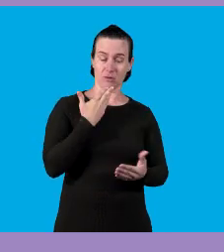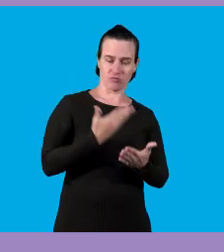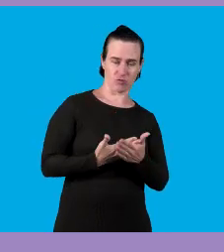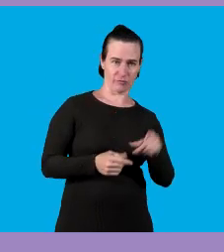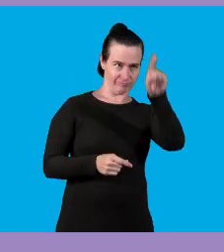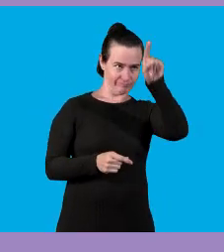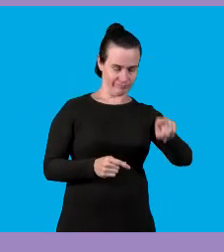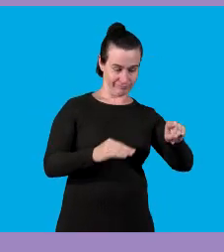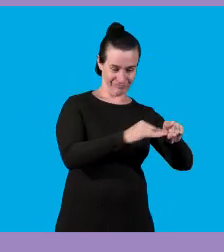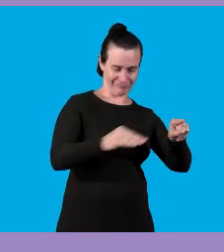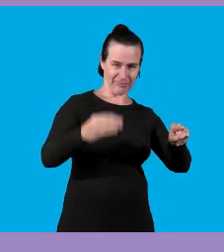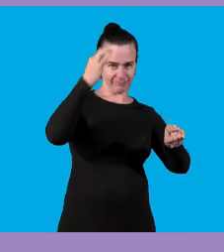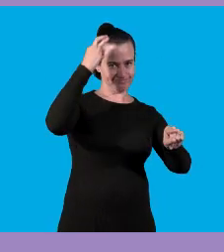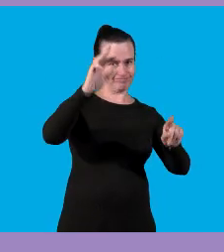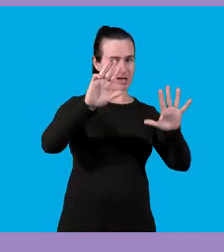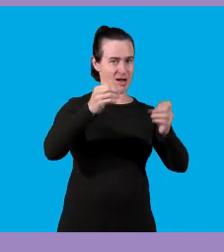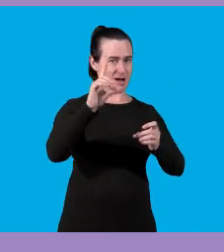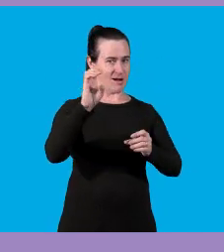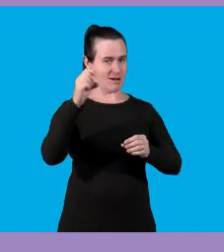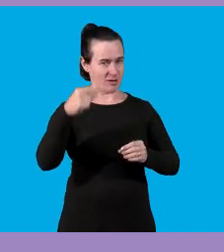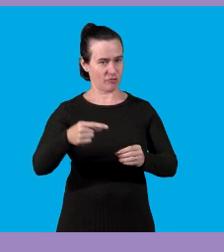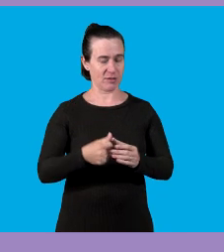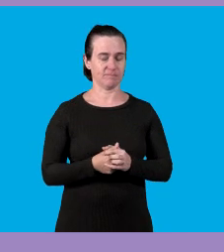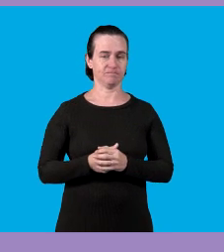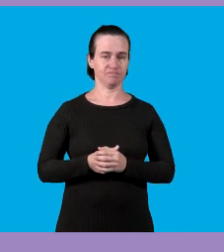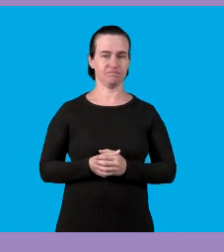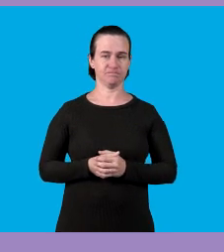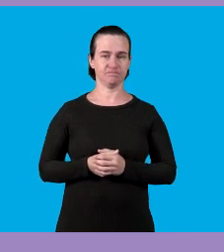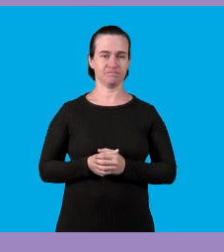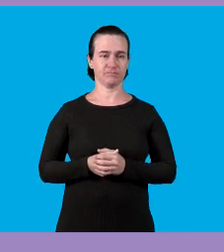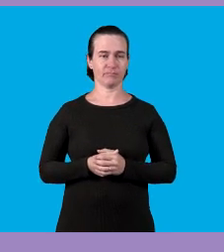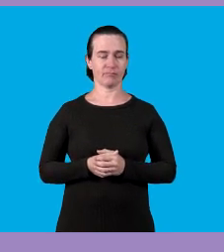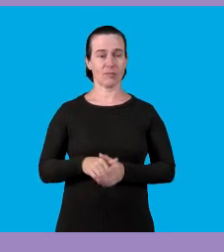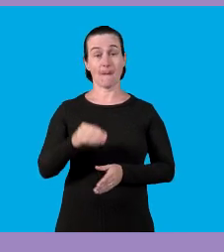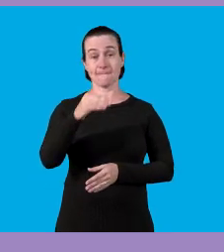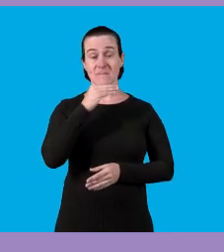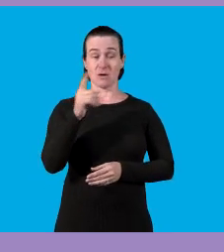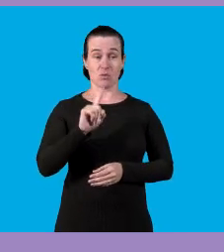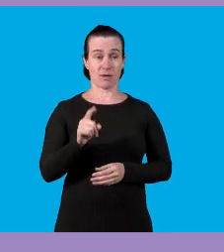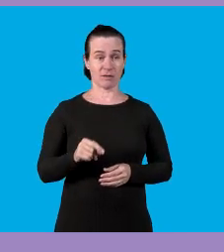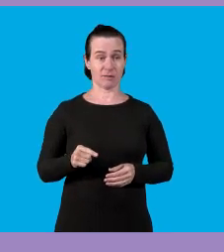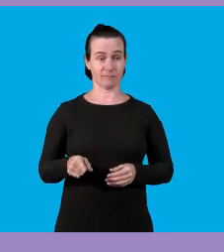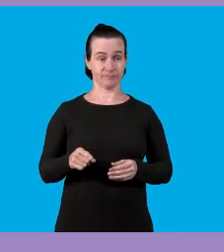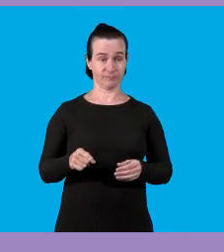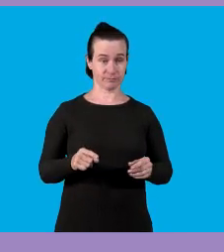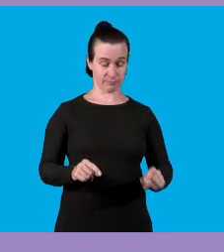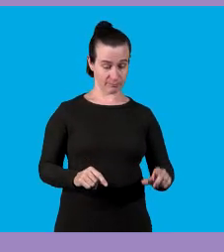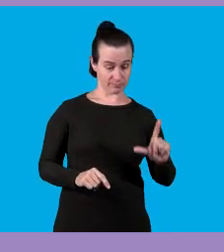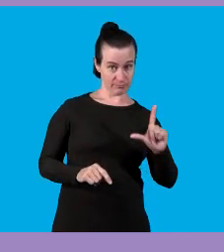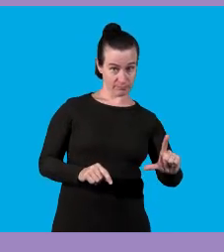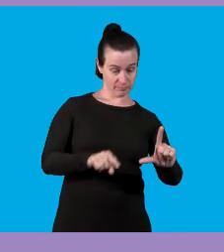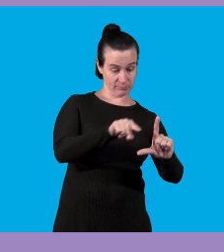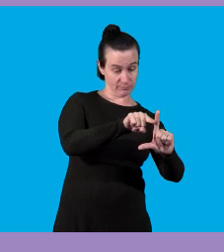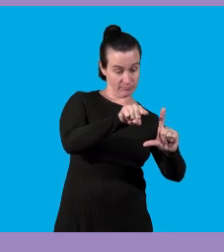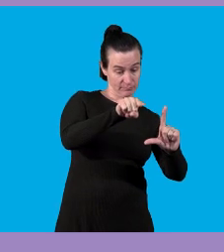word hypotenuse means the longest side of a right-angled triangle. So that would mean the side opposite the